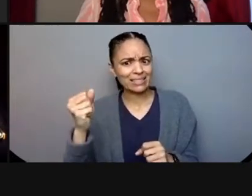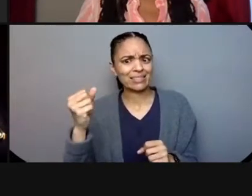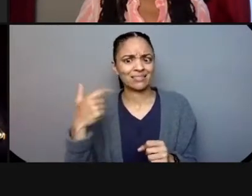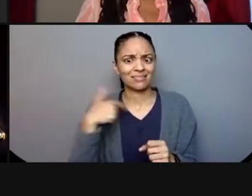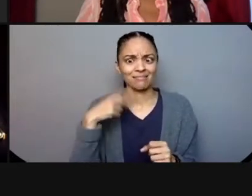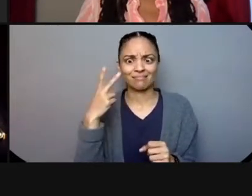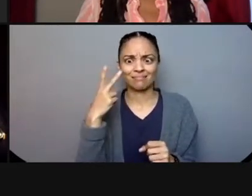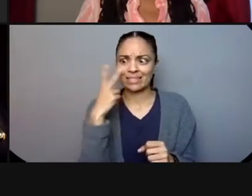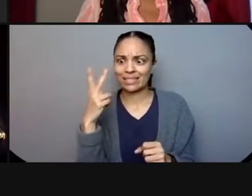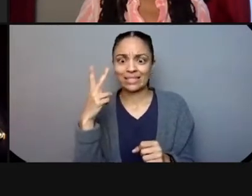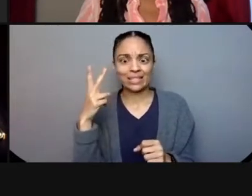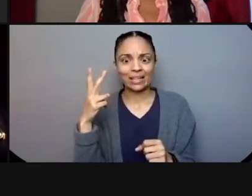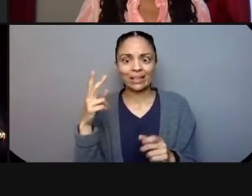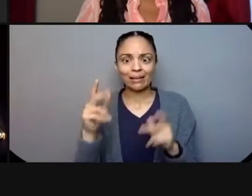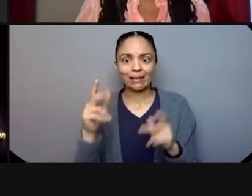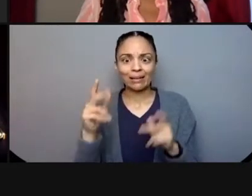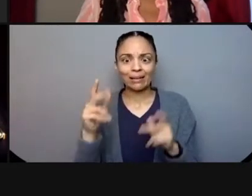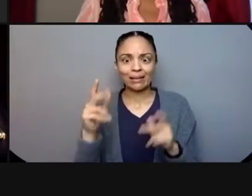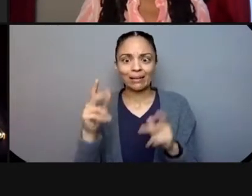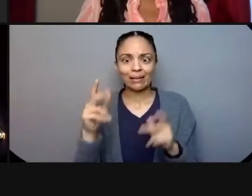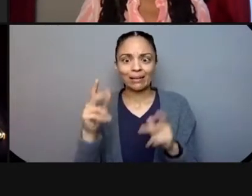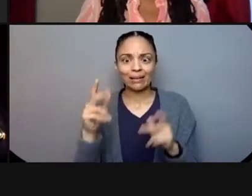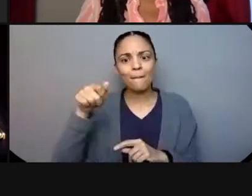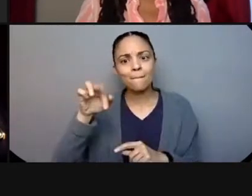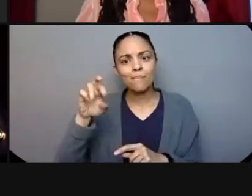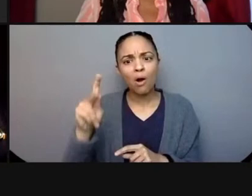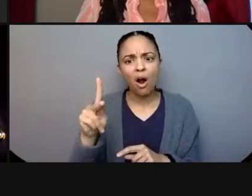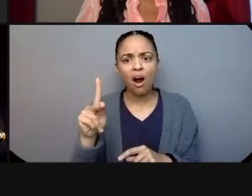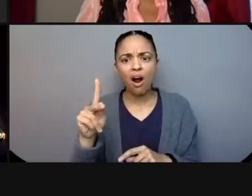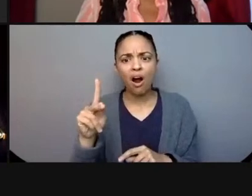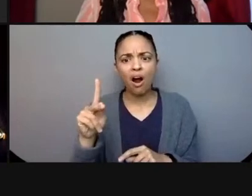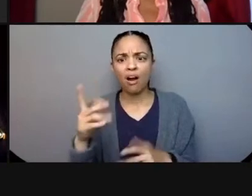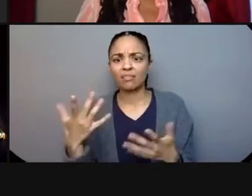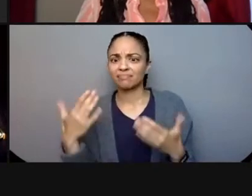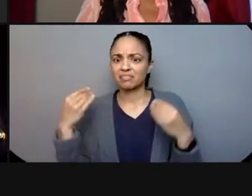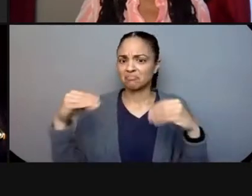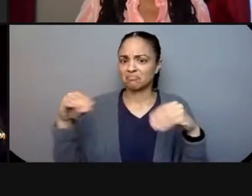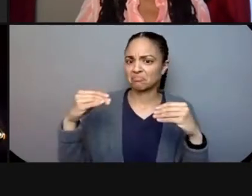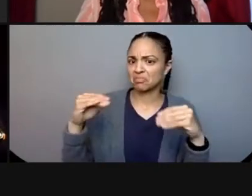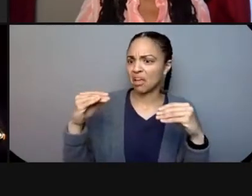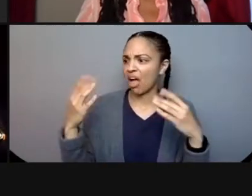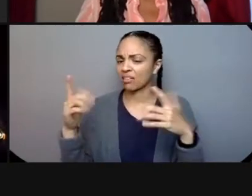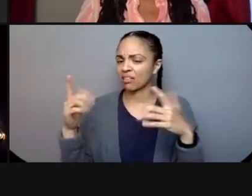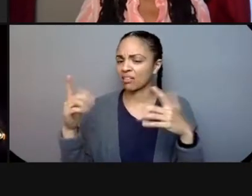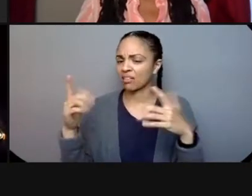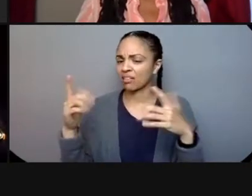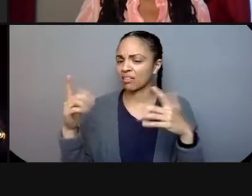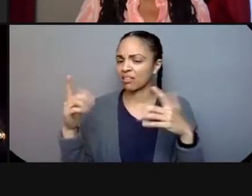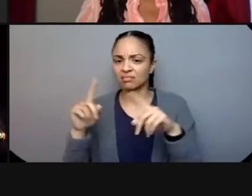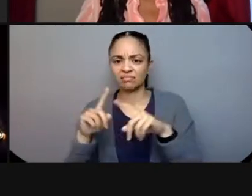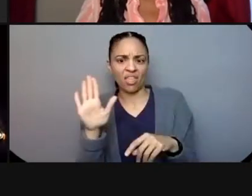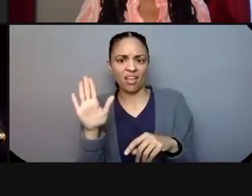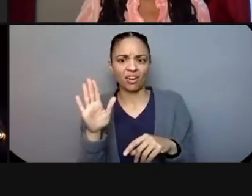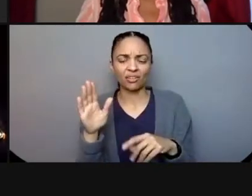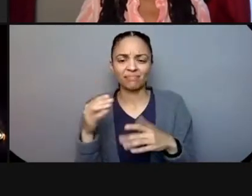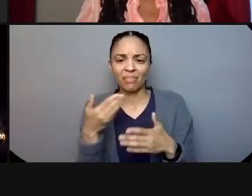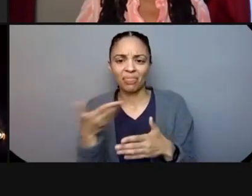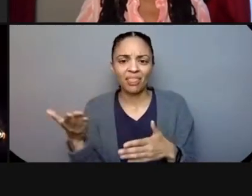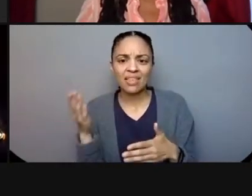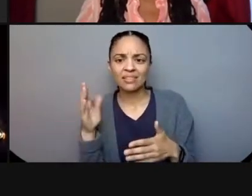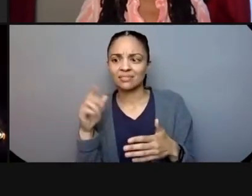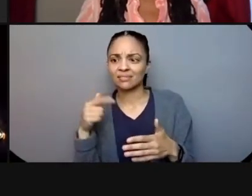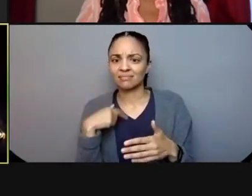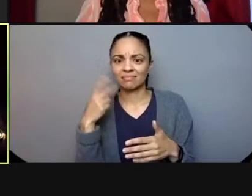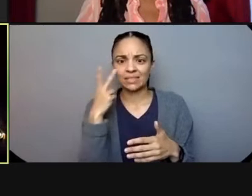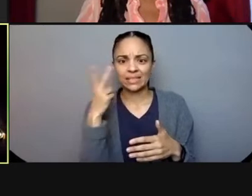clothes they're making, people are playing music, people are dancing, man. Something's coming. I don't know what it is, but something big is cooking.